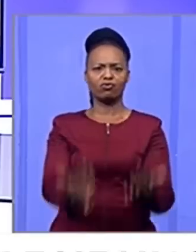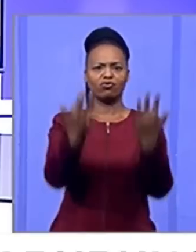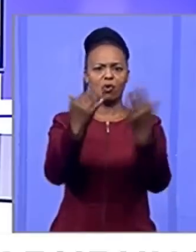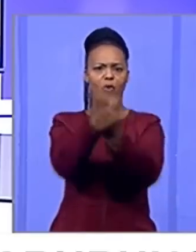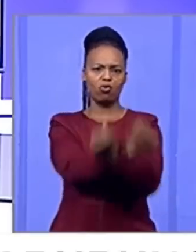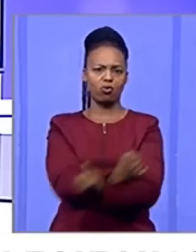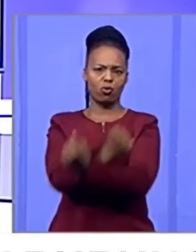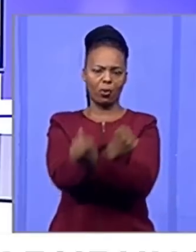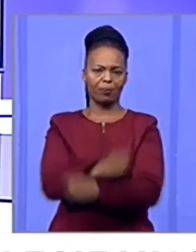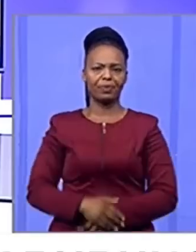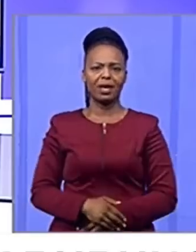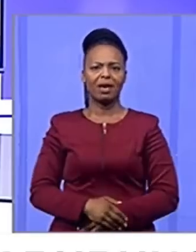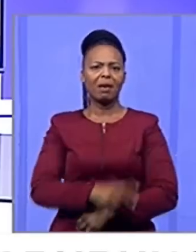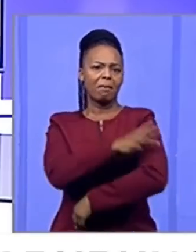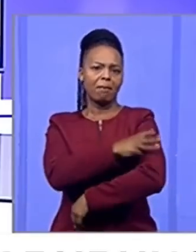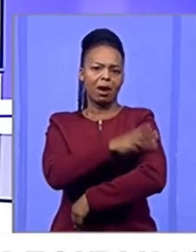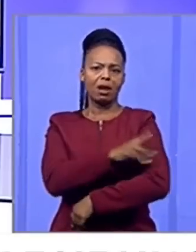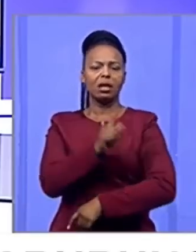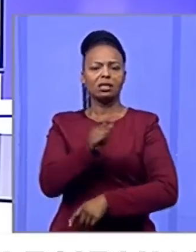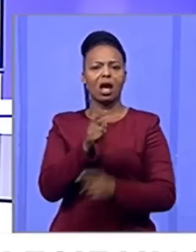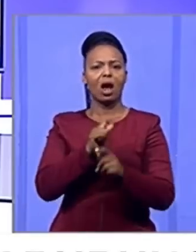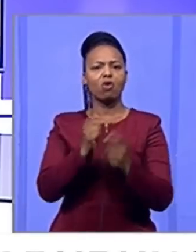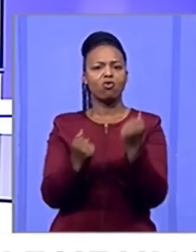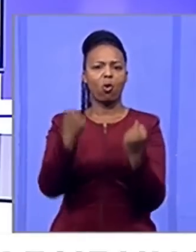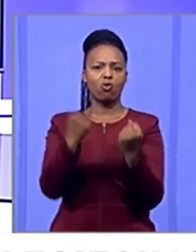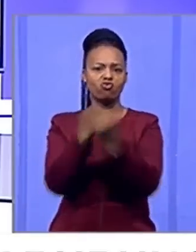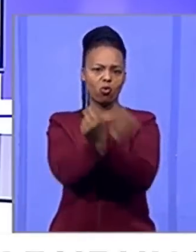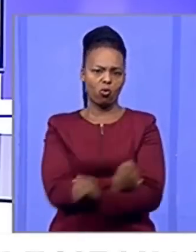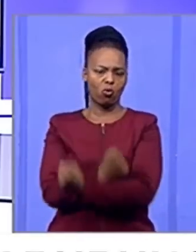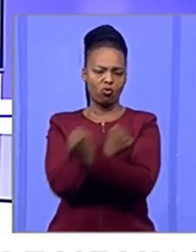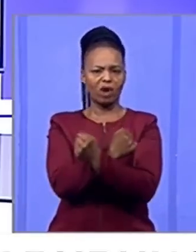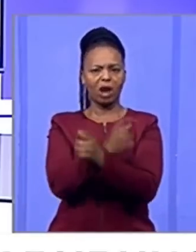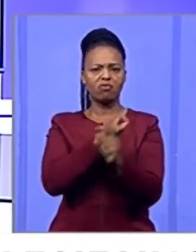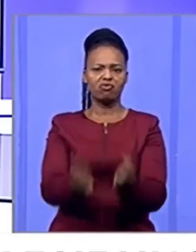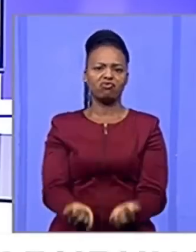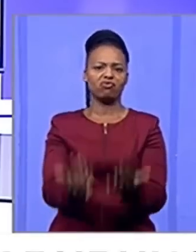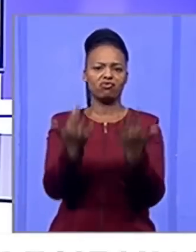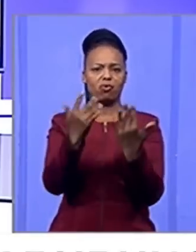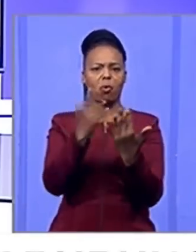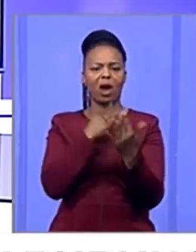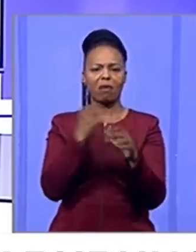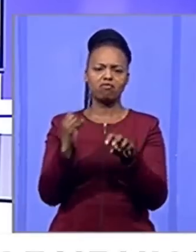Monamedi wa lori o gobetše ka morago ga go fišwa ke mollo.